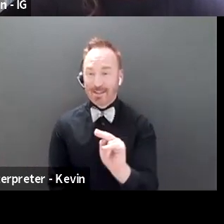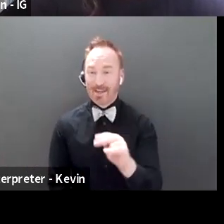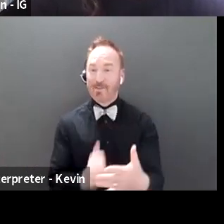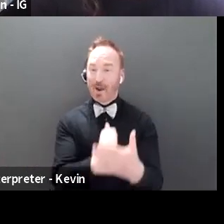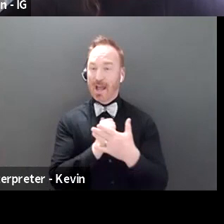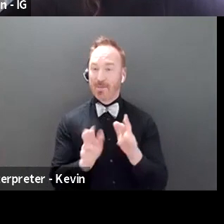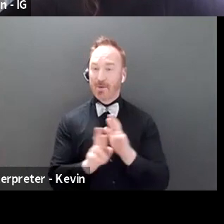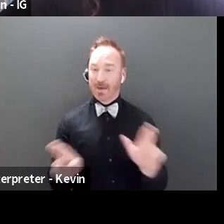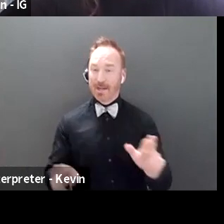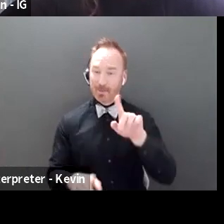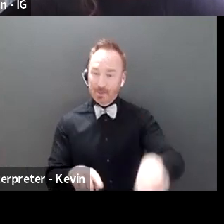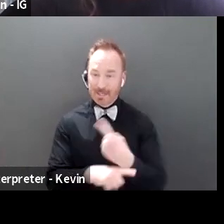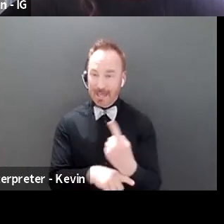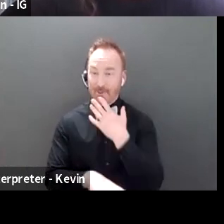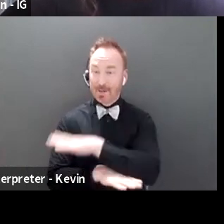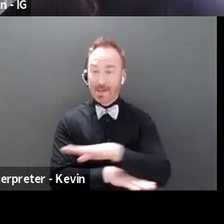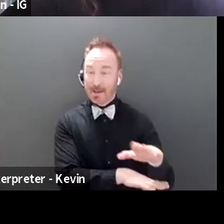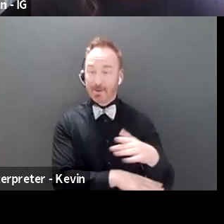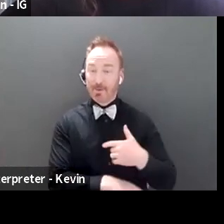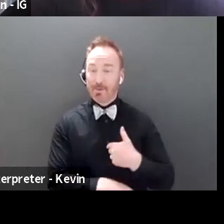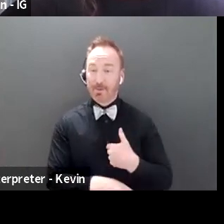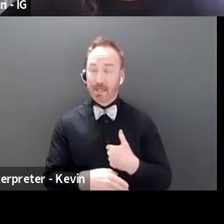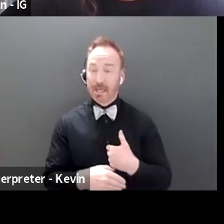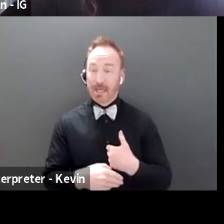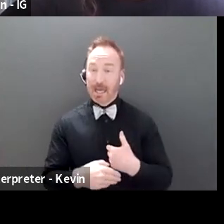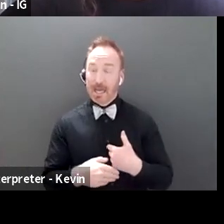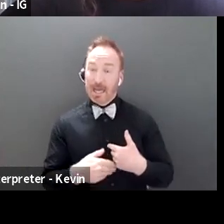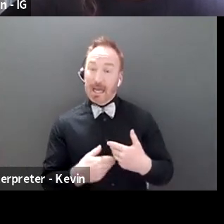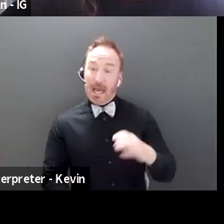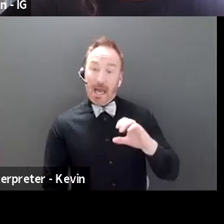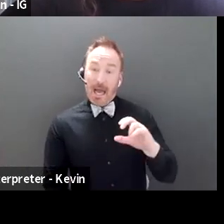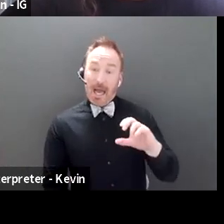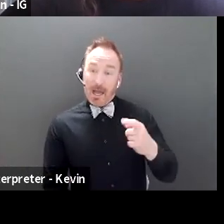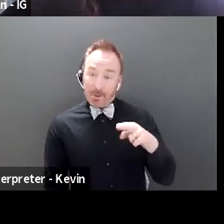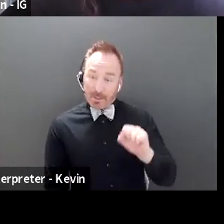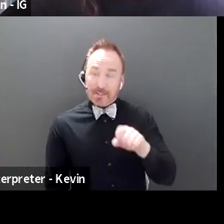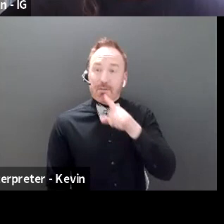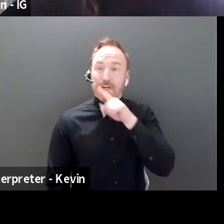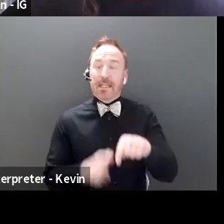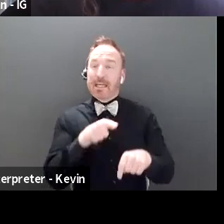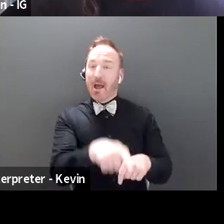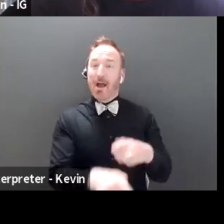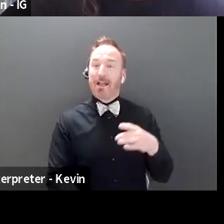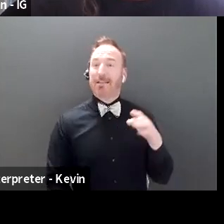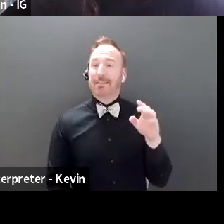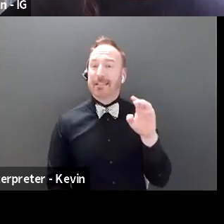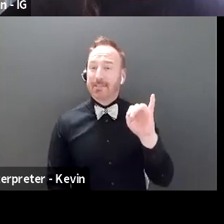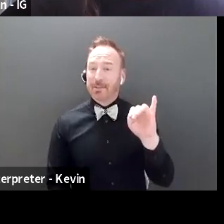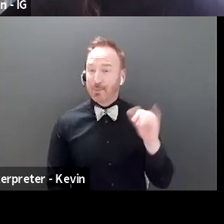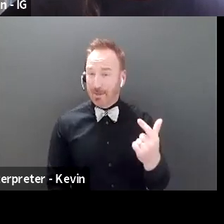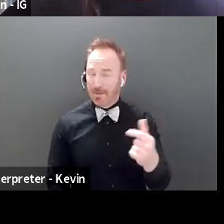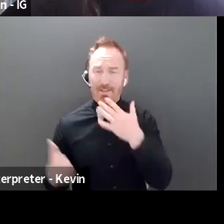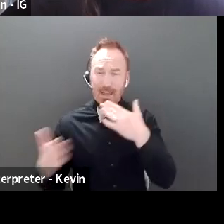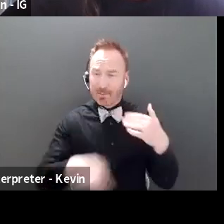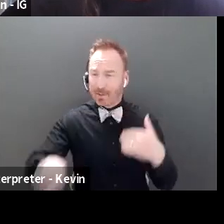today. So good afternoon, everybody. On behalf of EY and Innovation Guelph, just wanted to thank everybody for joining us today. Despite the